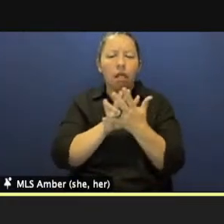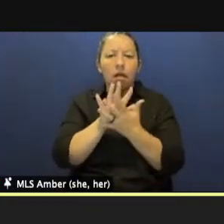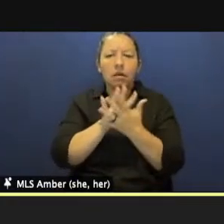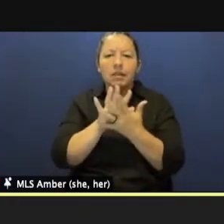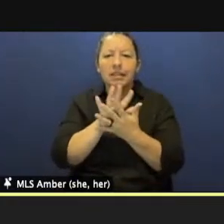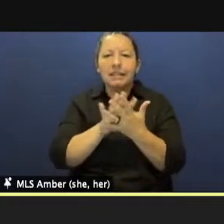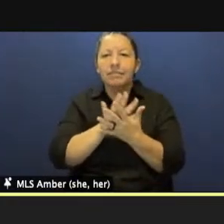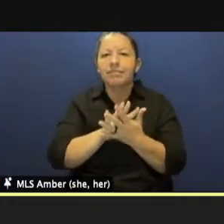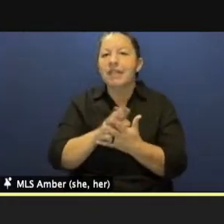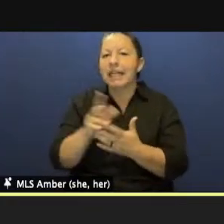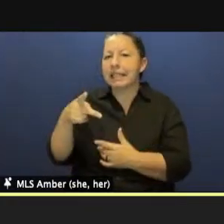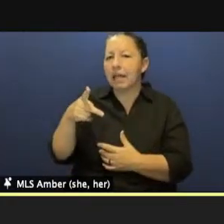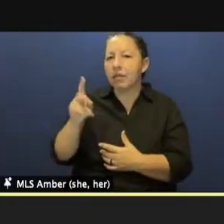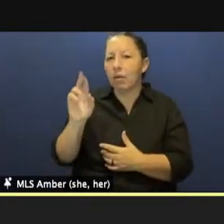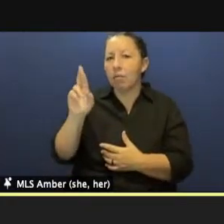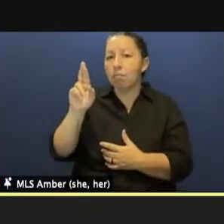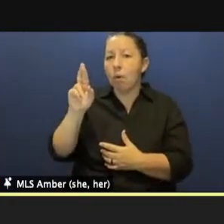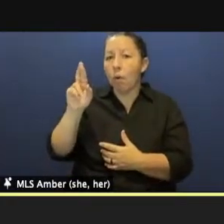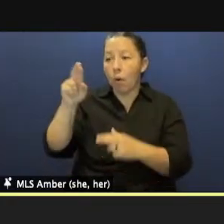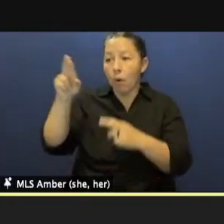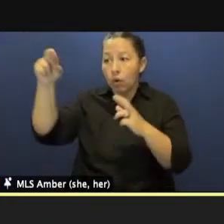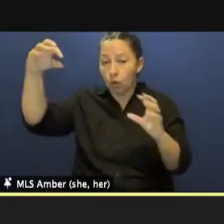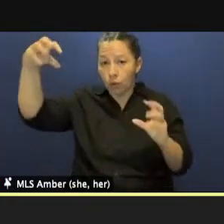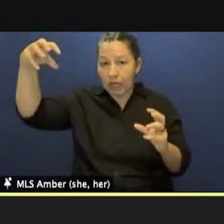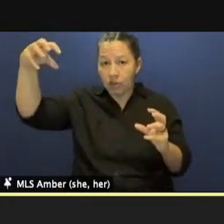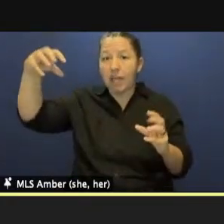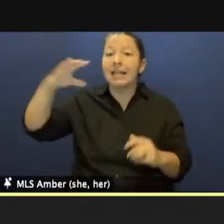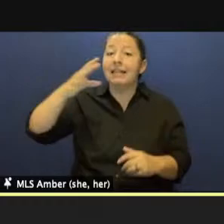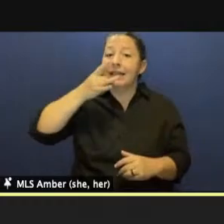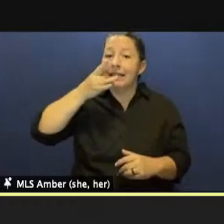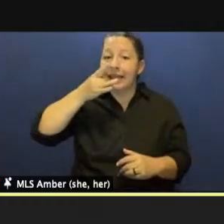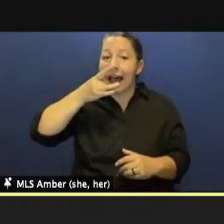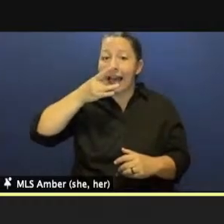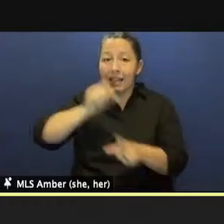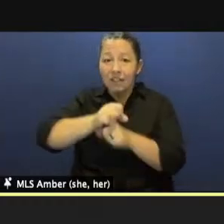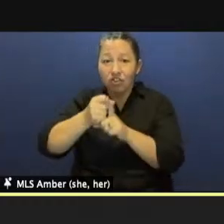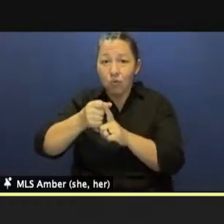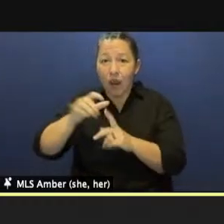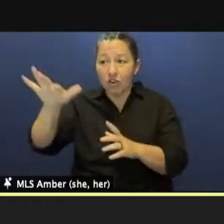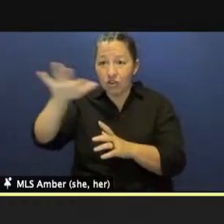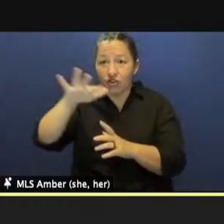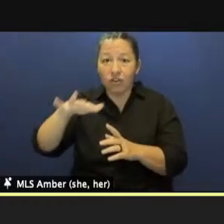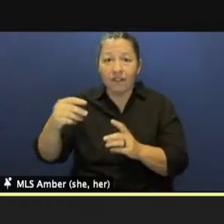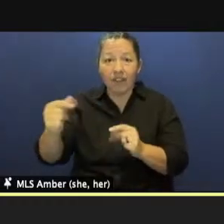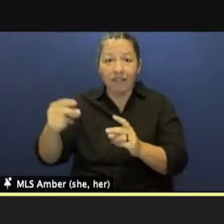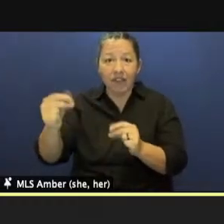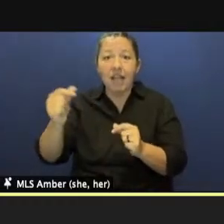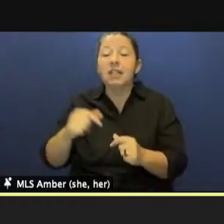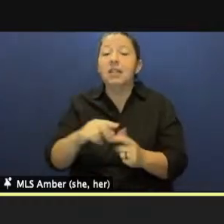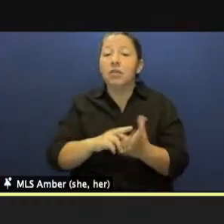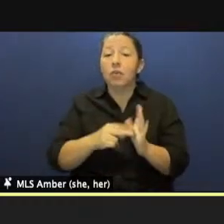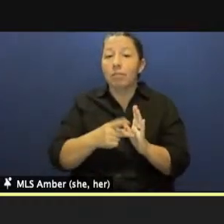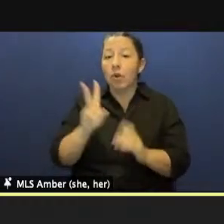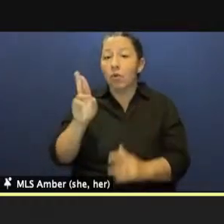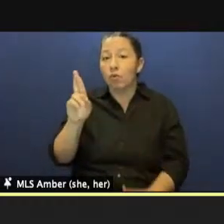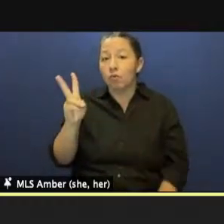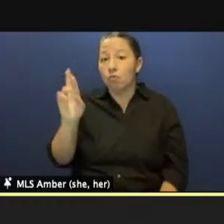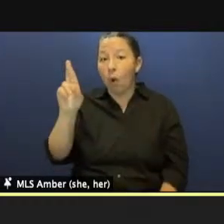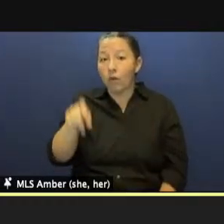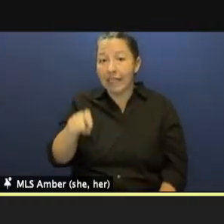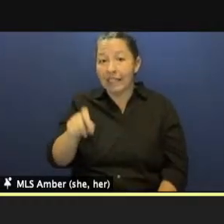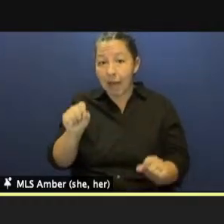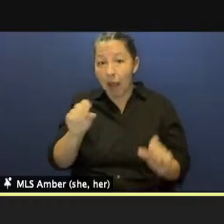lighting conditions, and that includes the shadows, move quite quickly. So the rover has to be able to move quite quickly too,